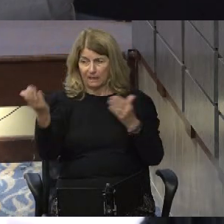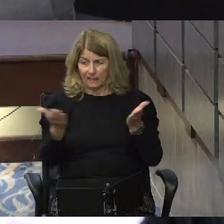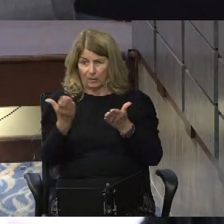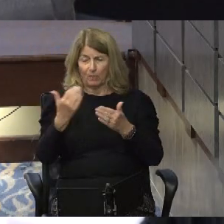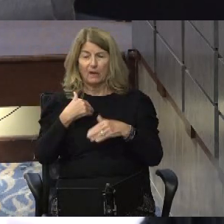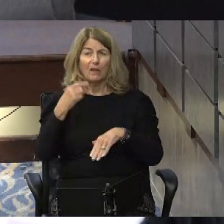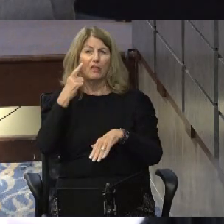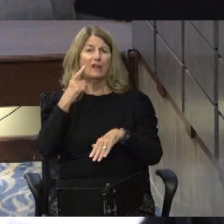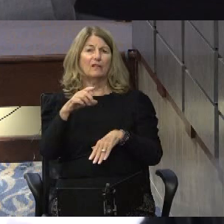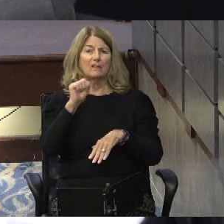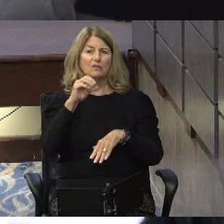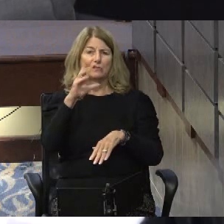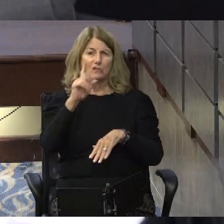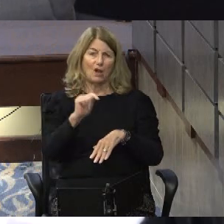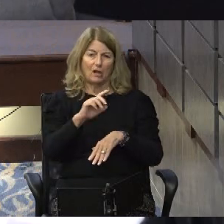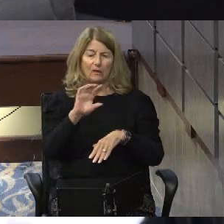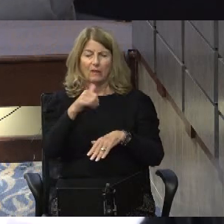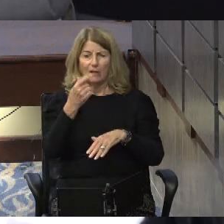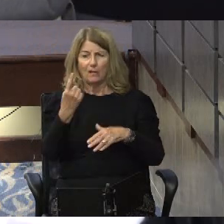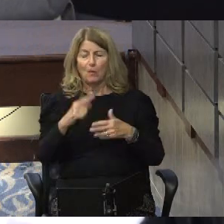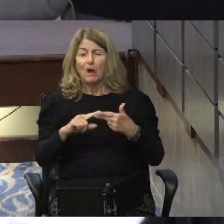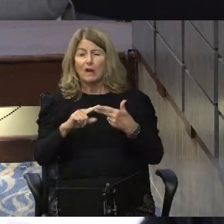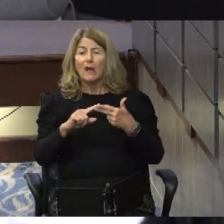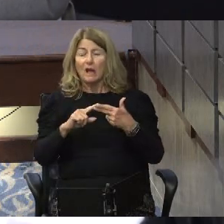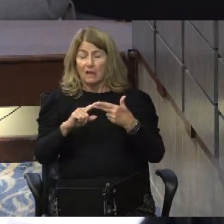have done a really good job of trying to pull all those together.